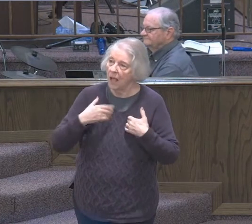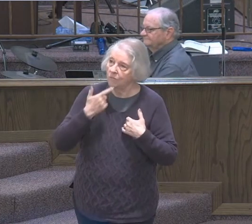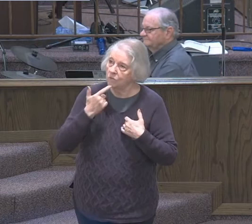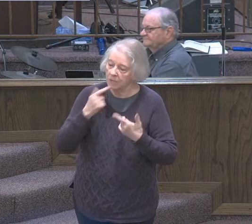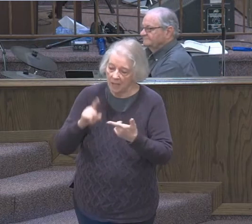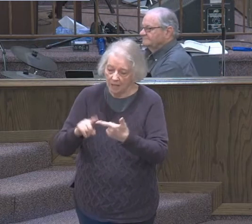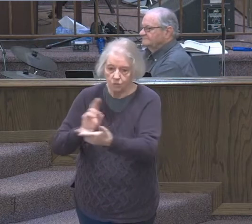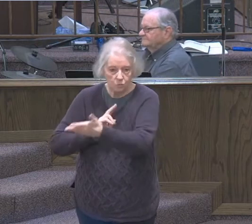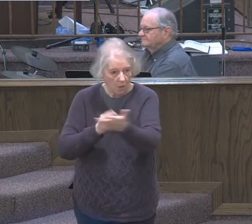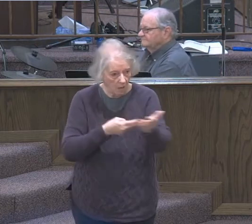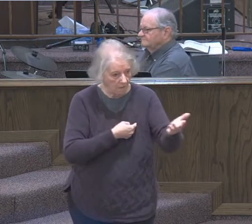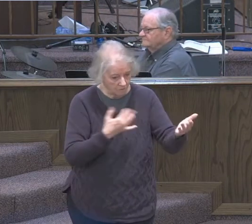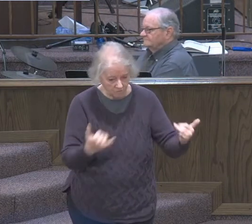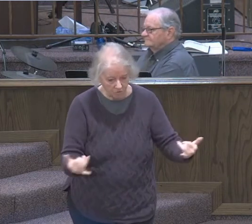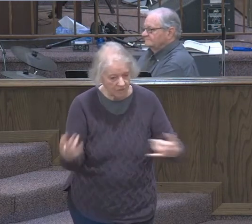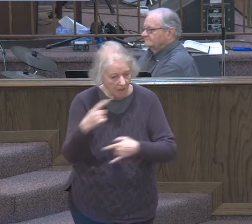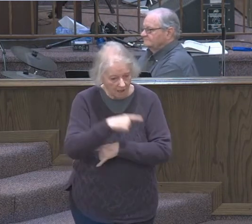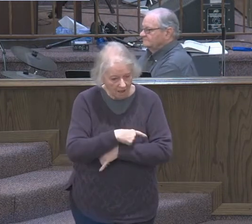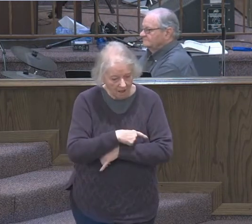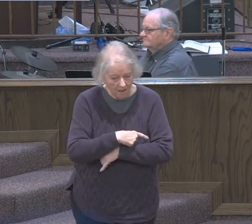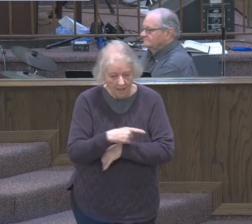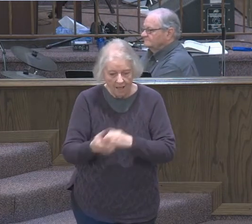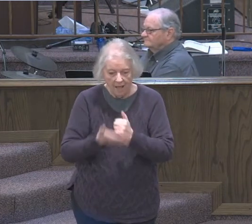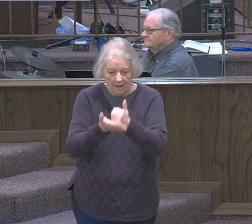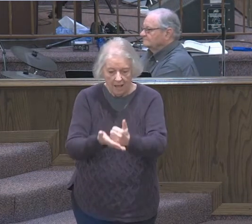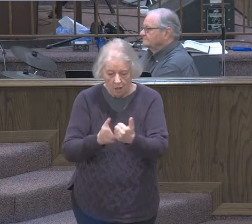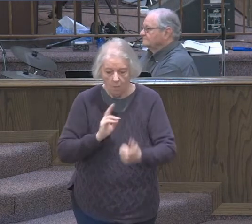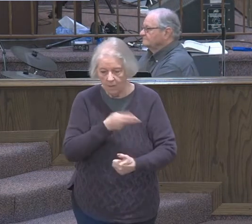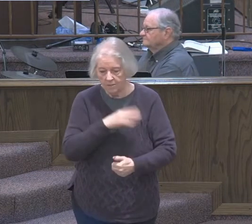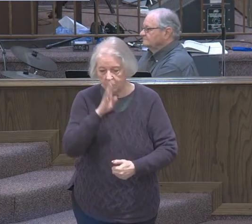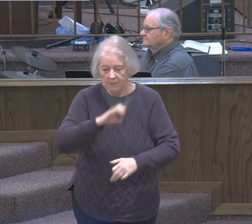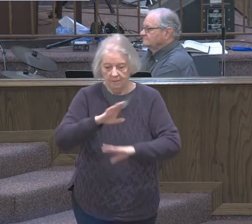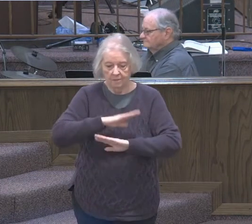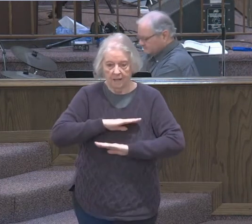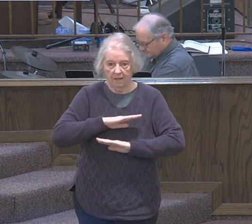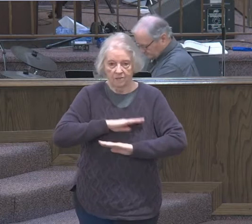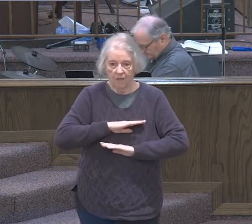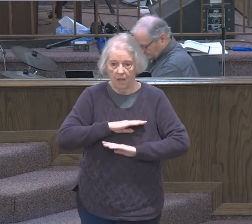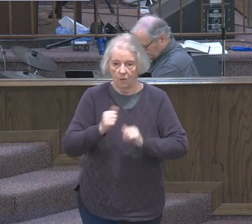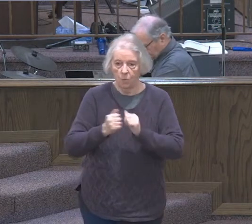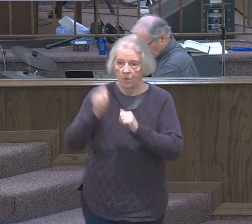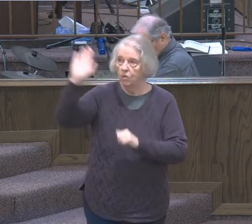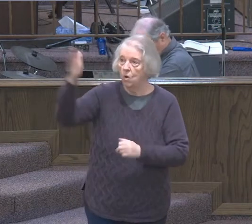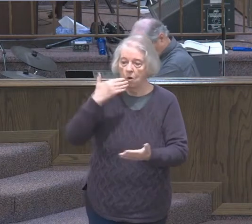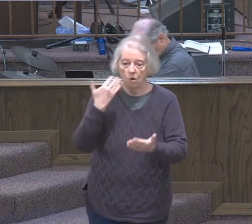today. And may we be satisfied with your goodness.